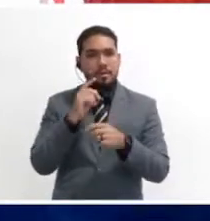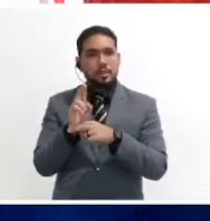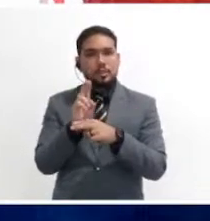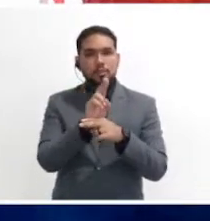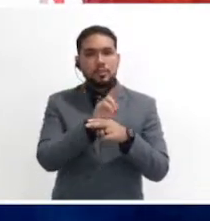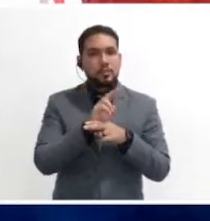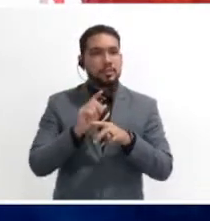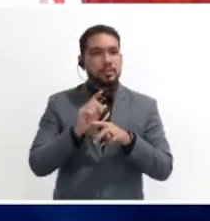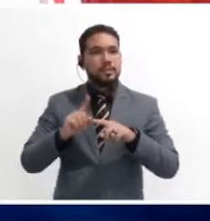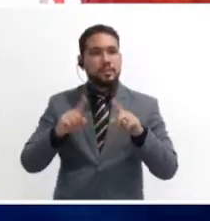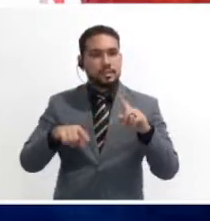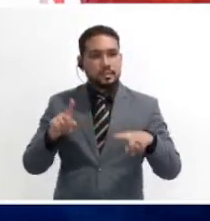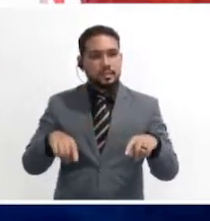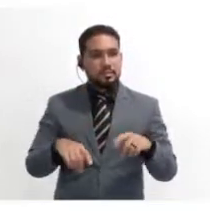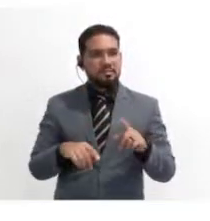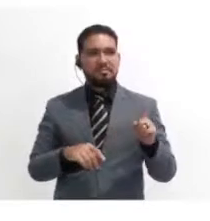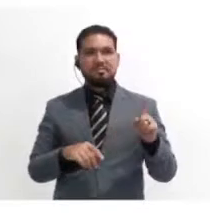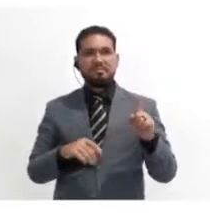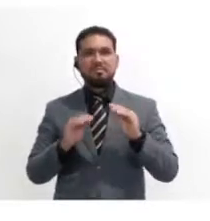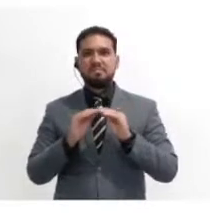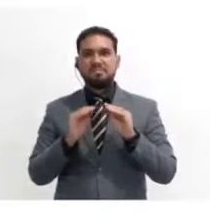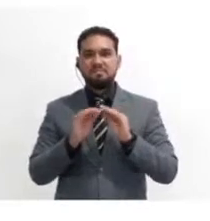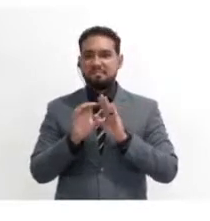And still more.